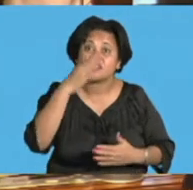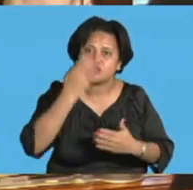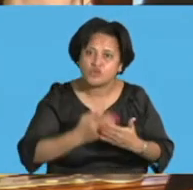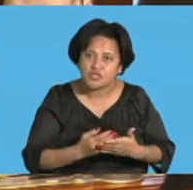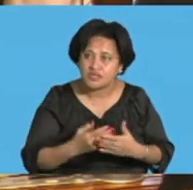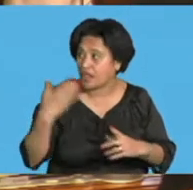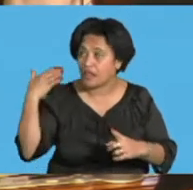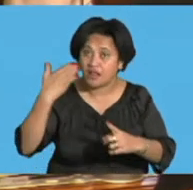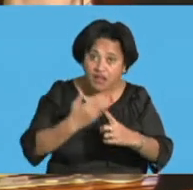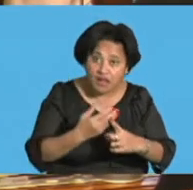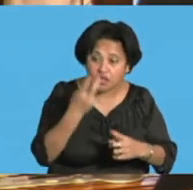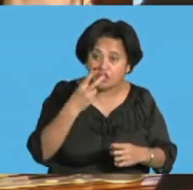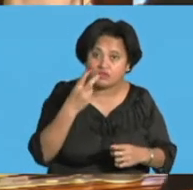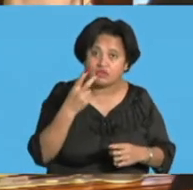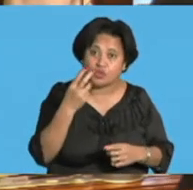are assisting